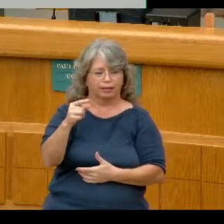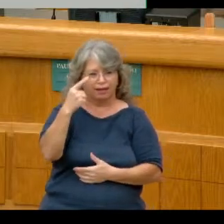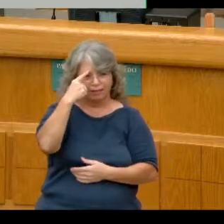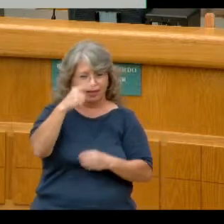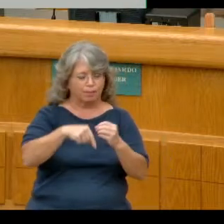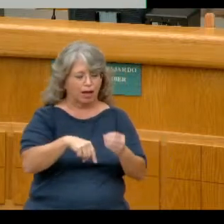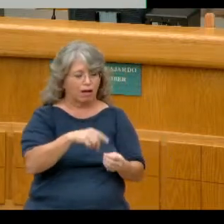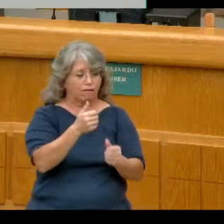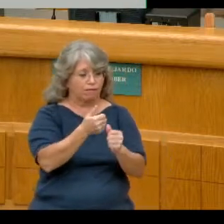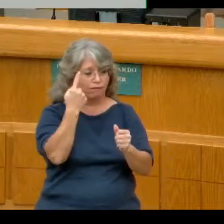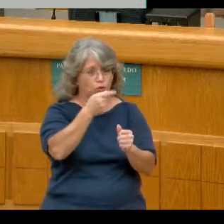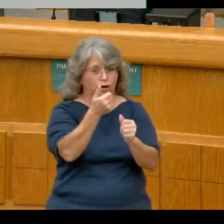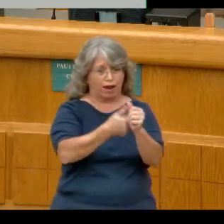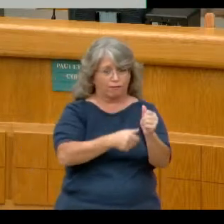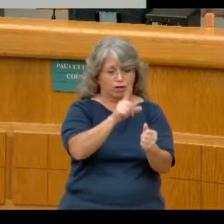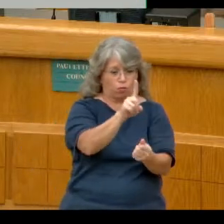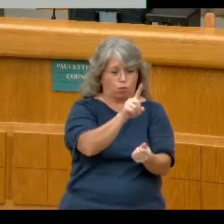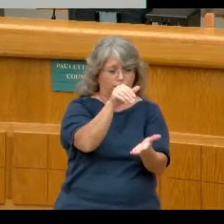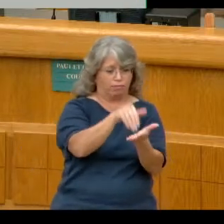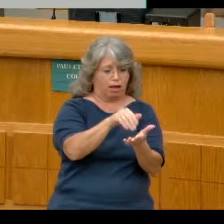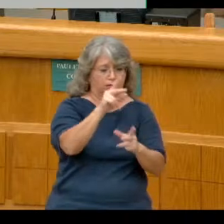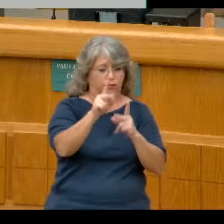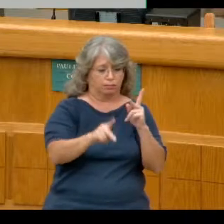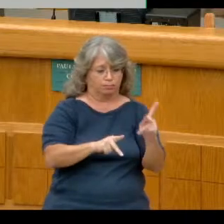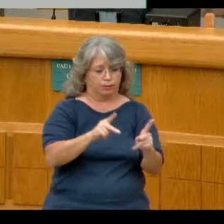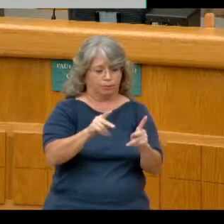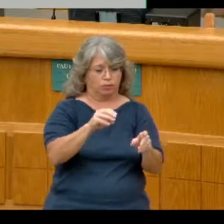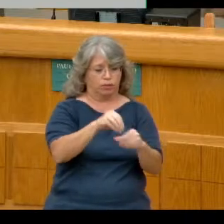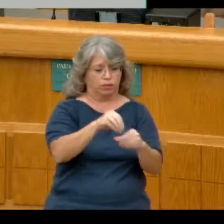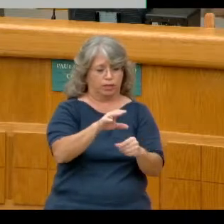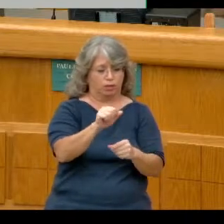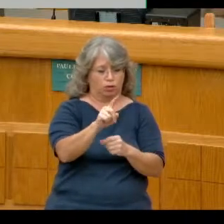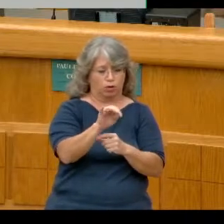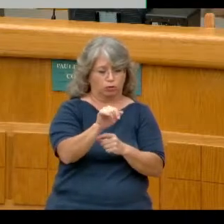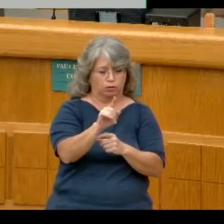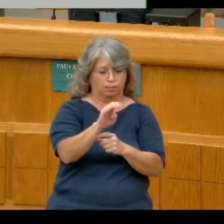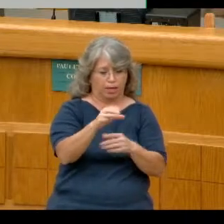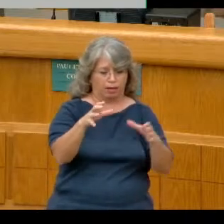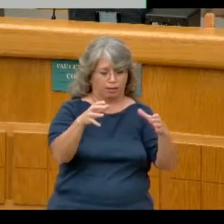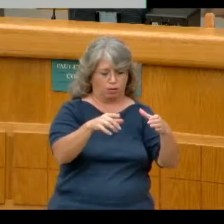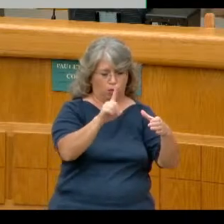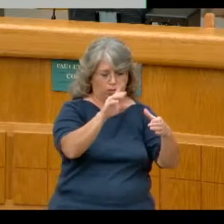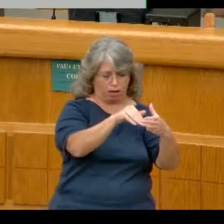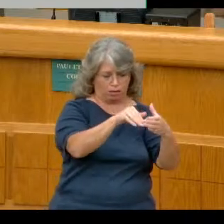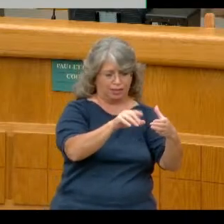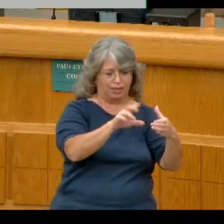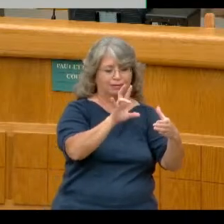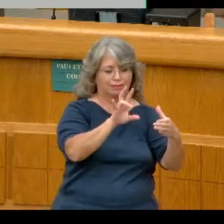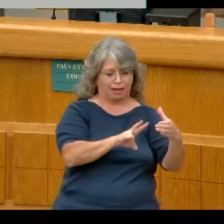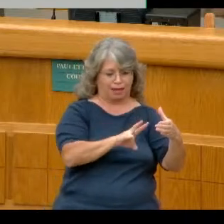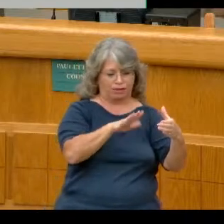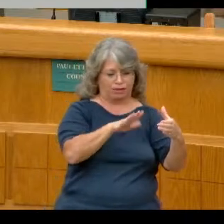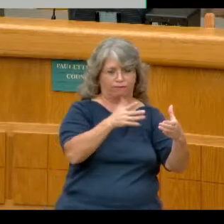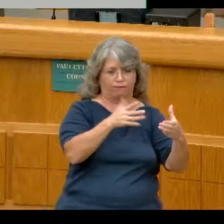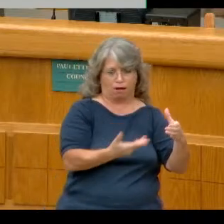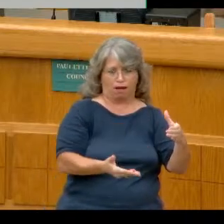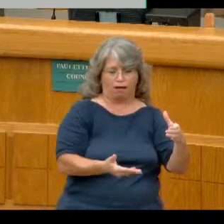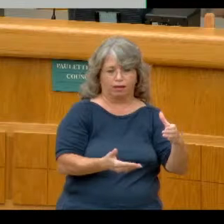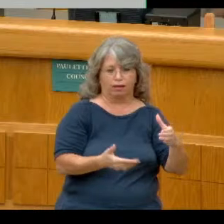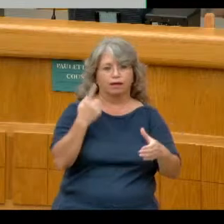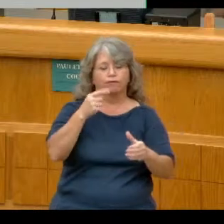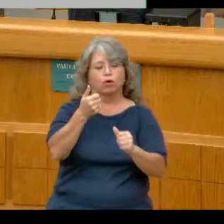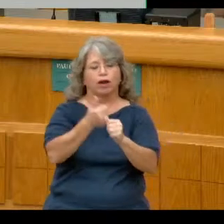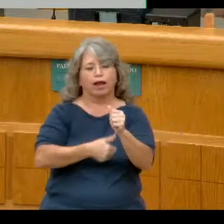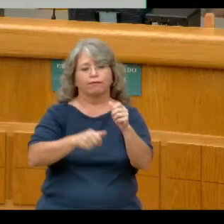bend, one of them has died now from COVID-19. For every 1,000 people that have gotten a PCR test